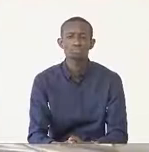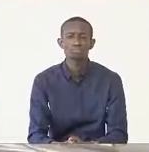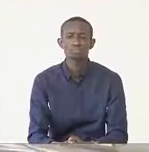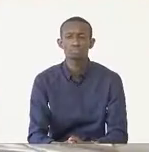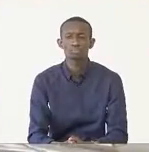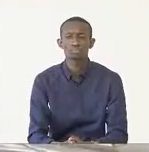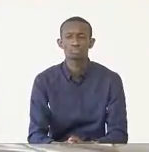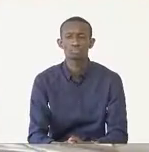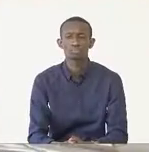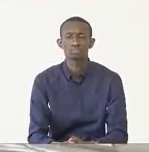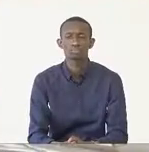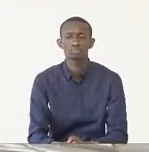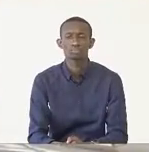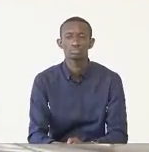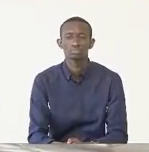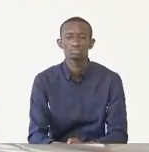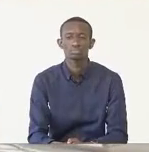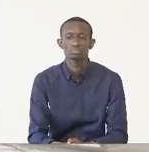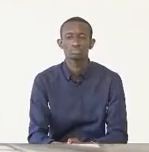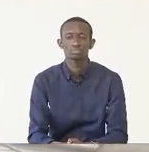during the